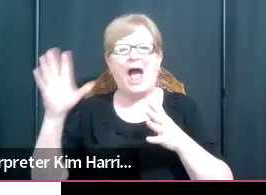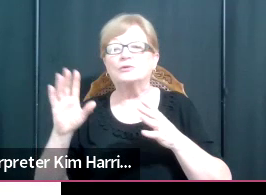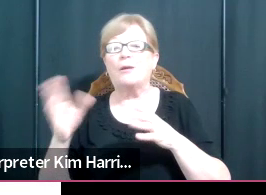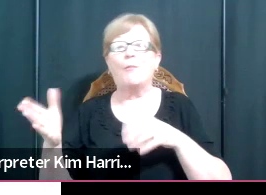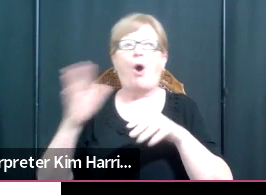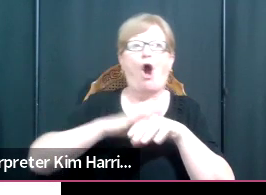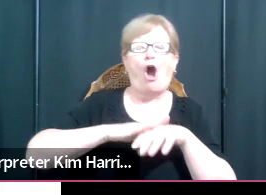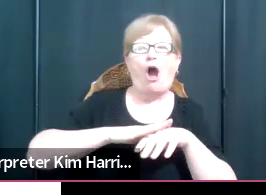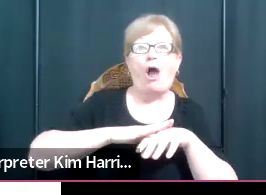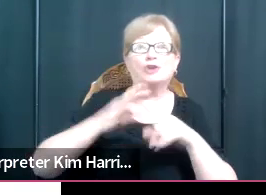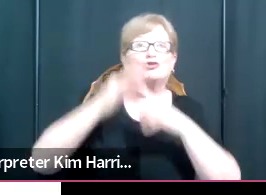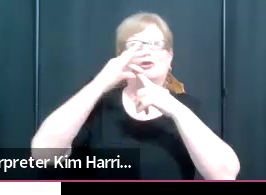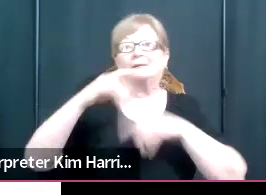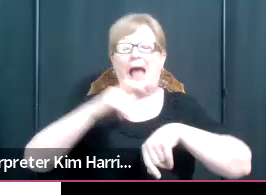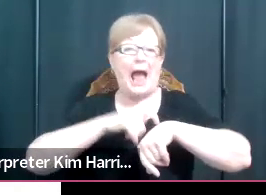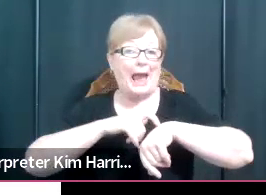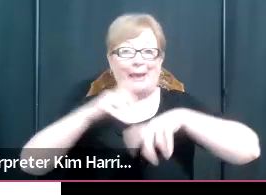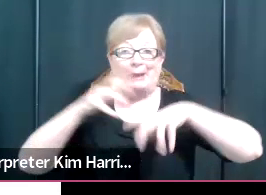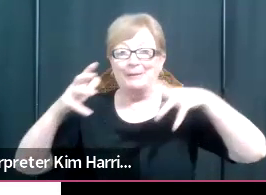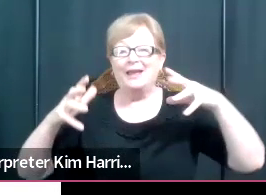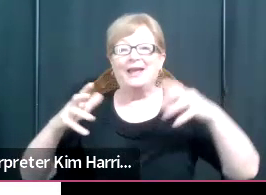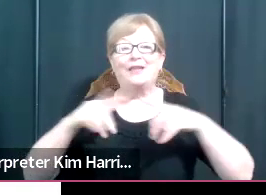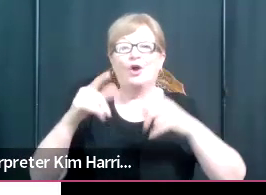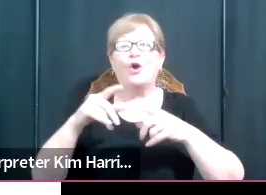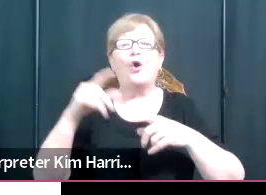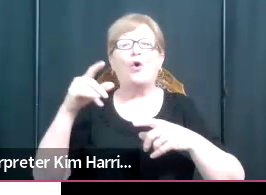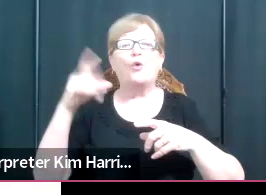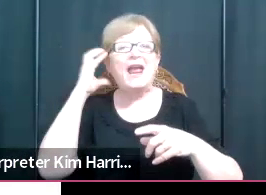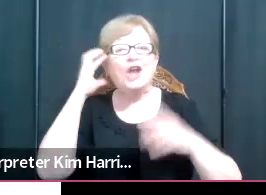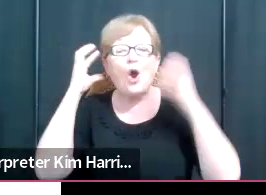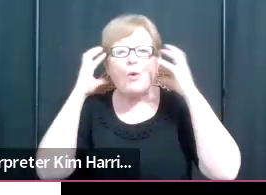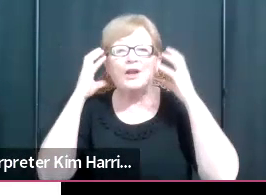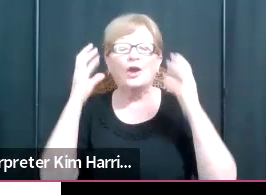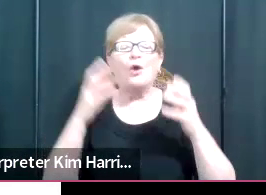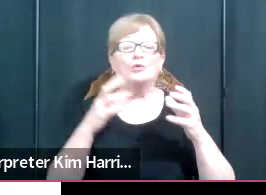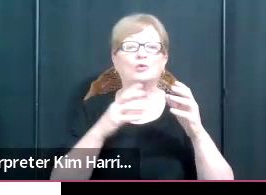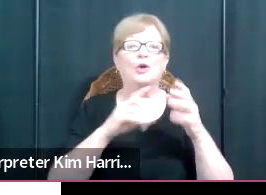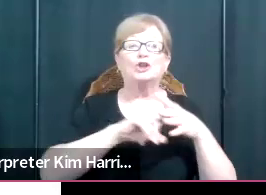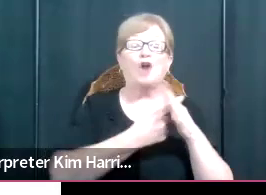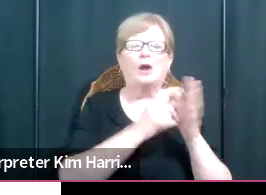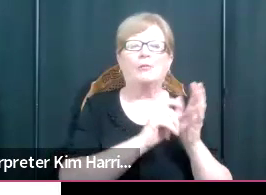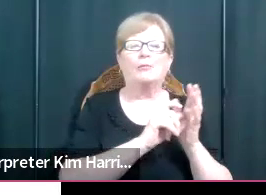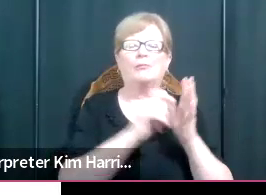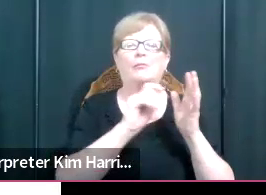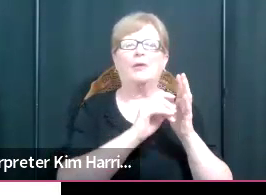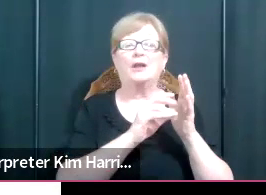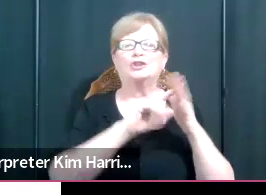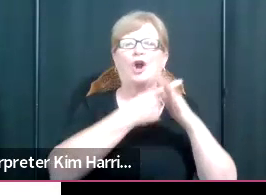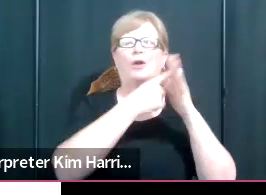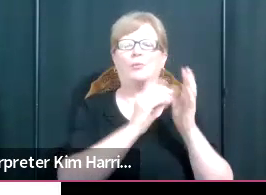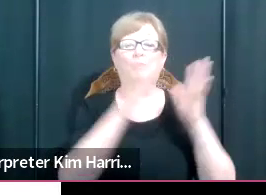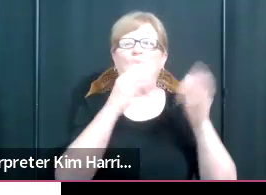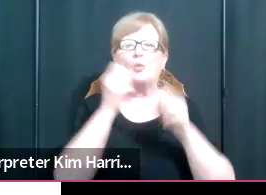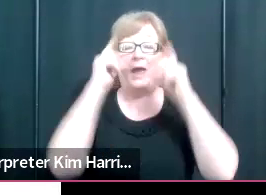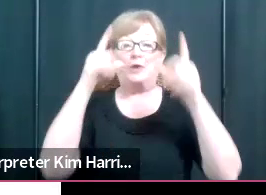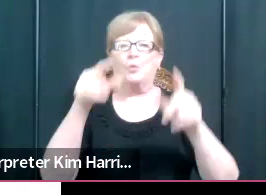certain time, or if you want the radio to start playing to wake you up, or if you want it to be tuned to the news to wake you up, or that kind of thing.